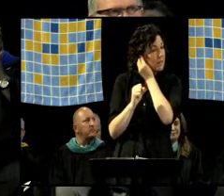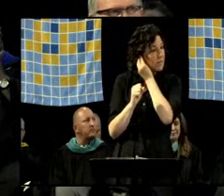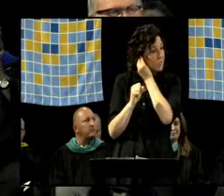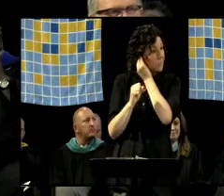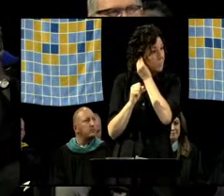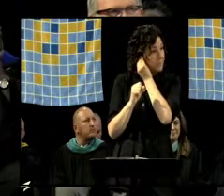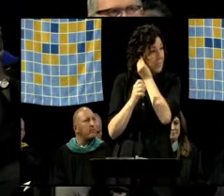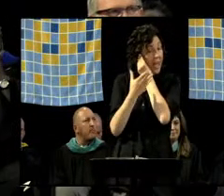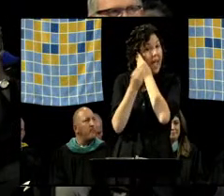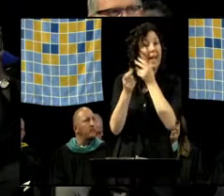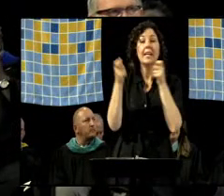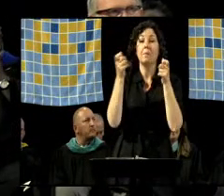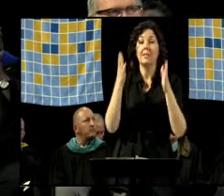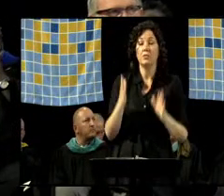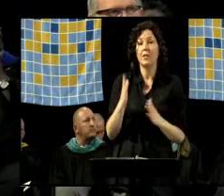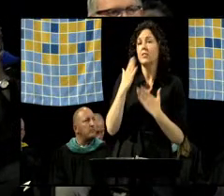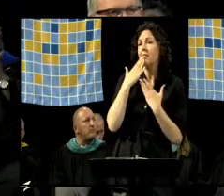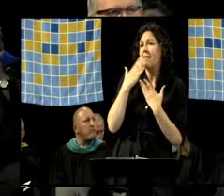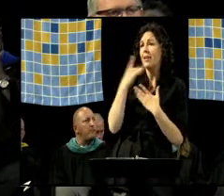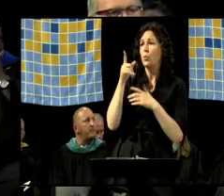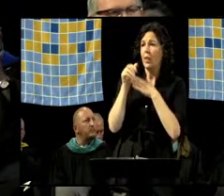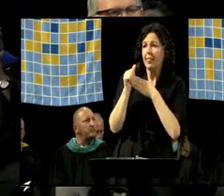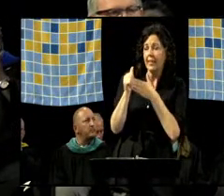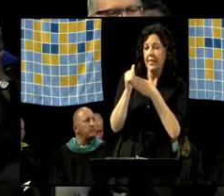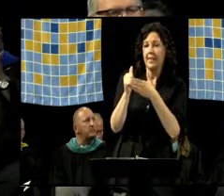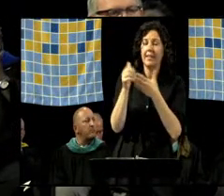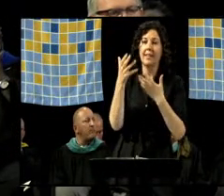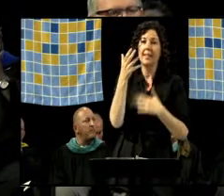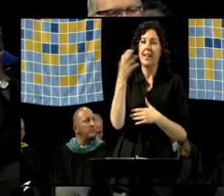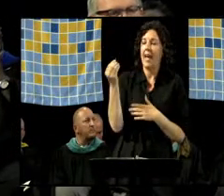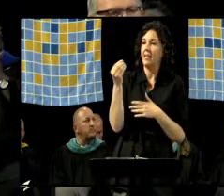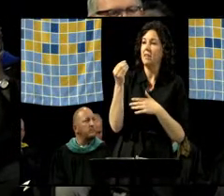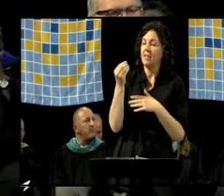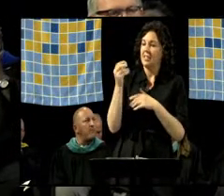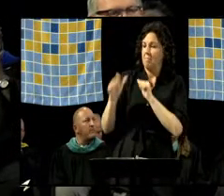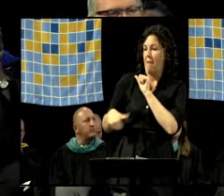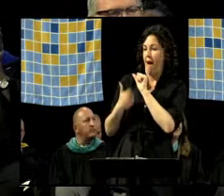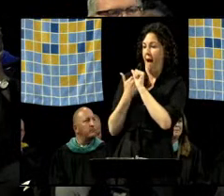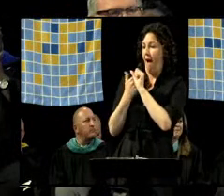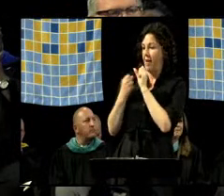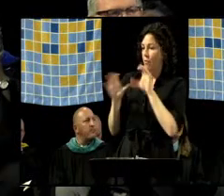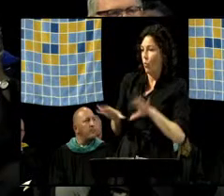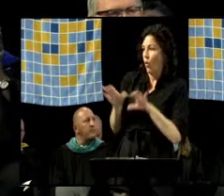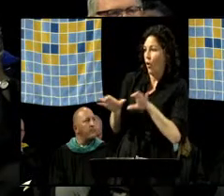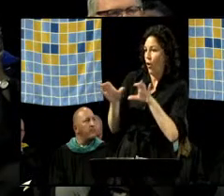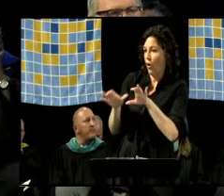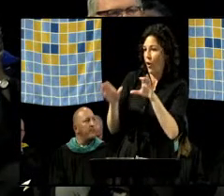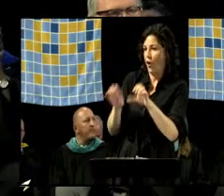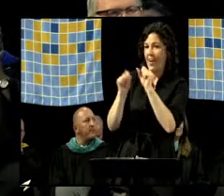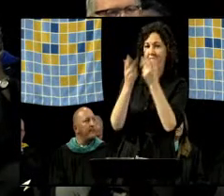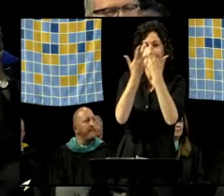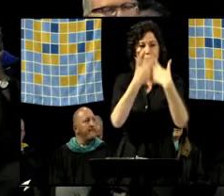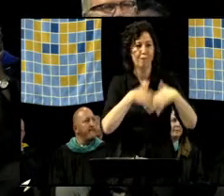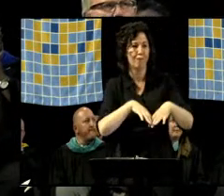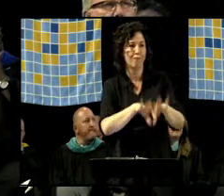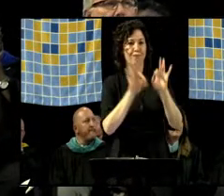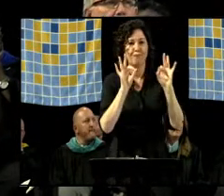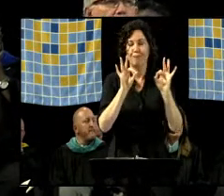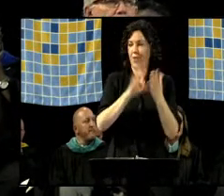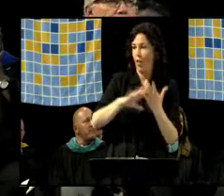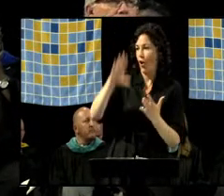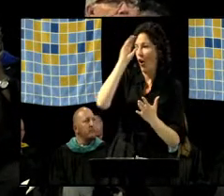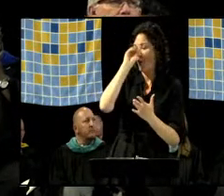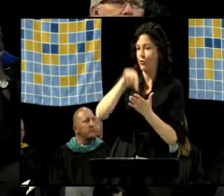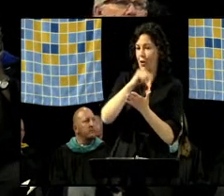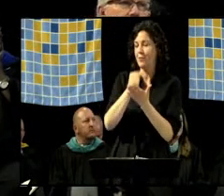Florence administration, thank you for your leadership and the behind-the-scenes work that has been put into making everything possible. To our school board and Dr.